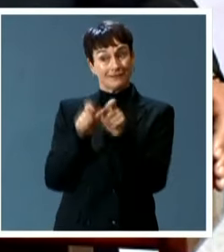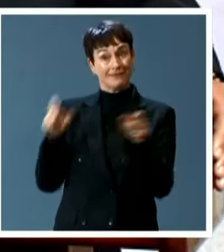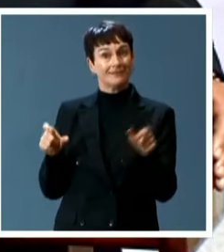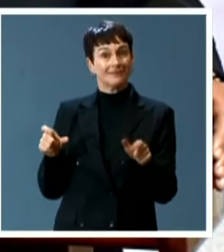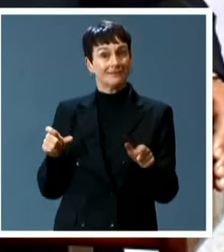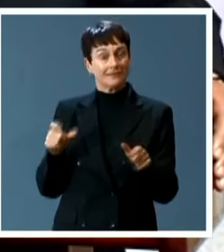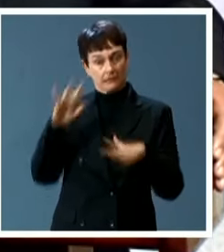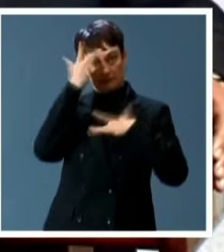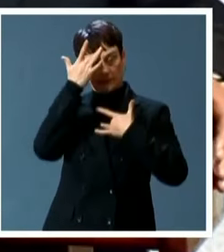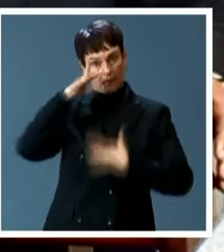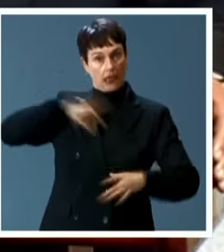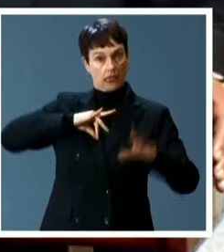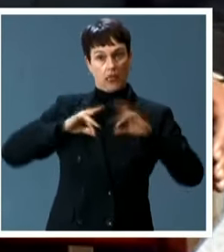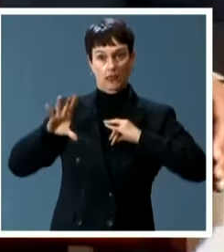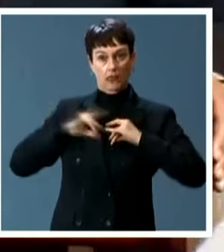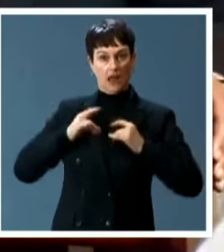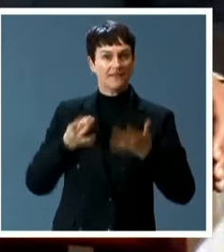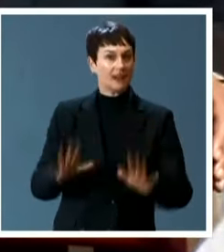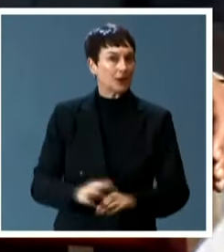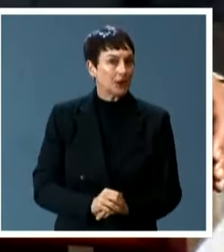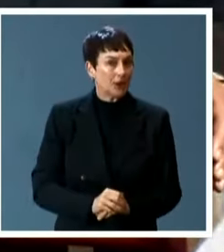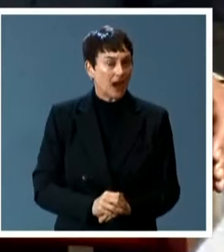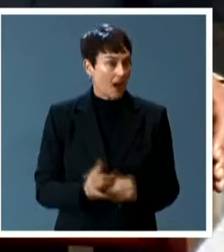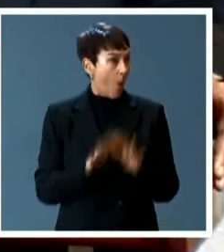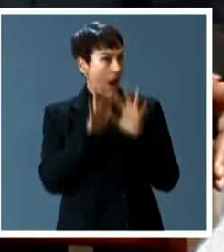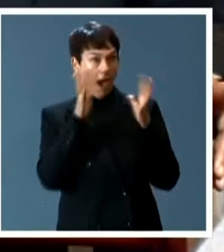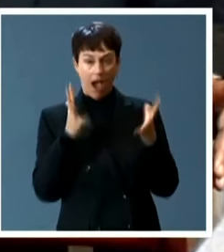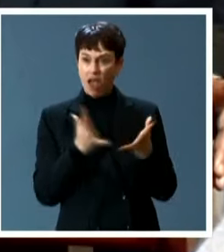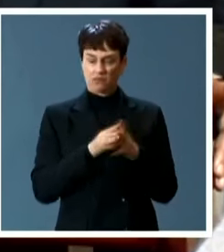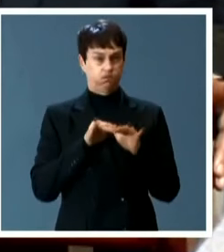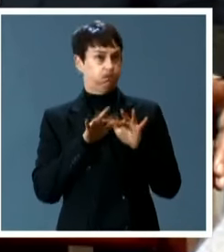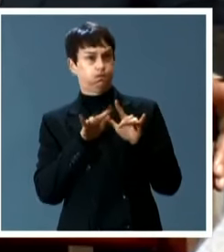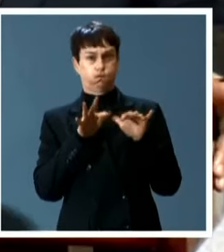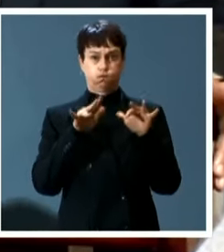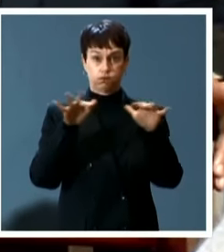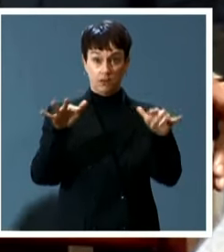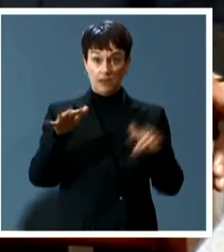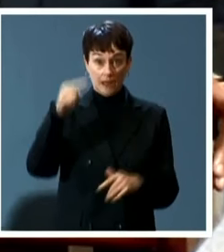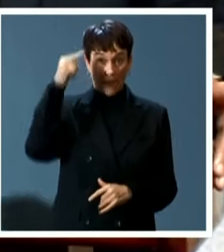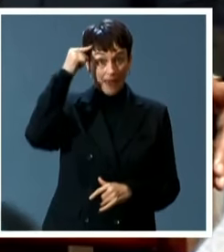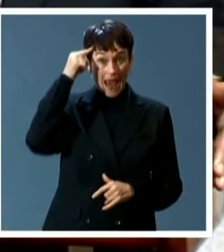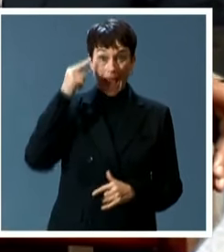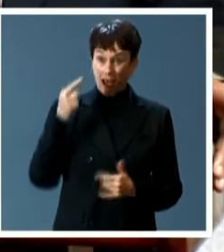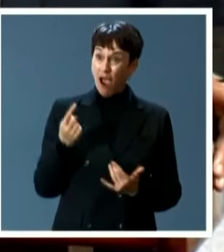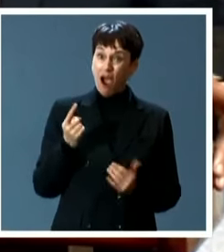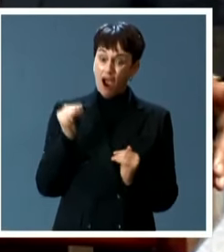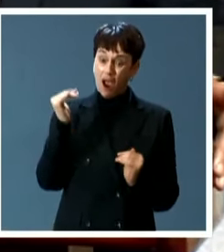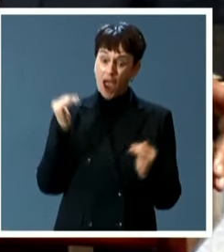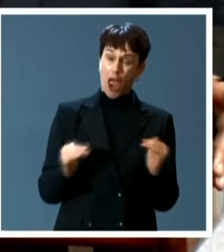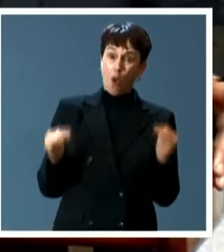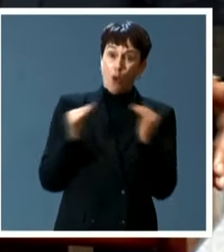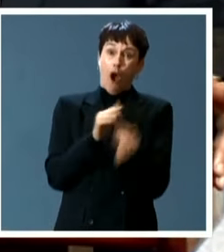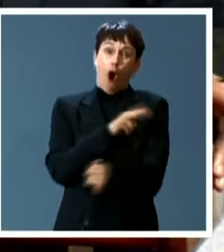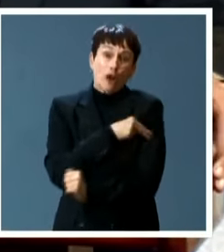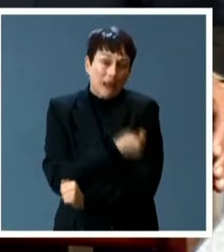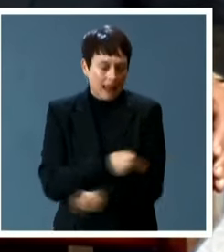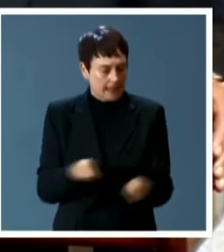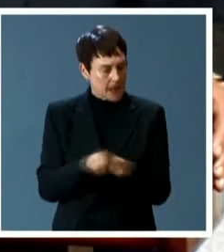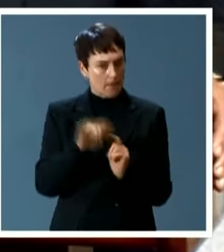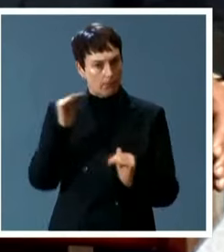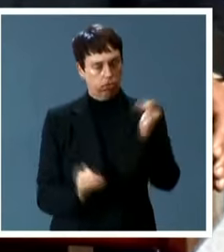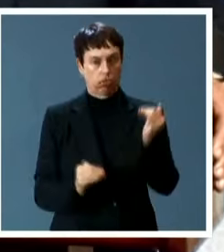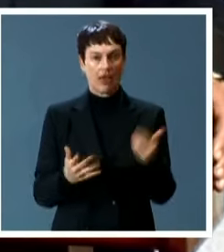countries, health inequalities are amplified as not just private hospitals, but businesses and even